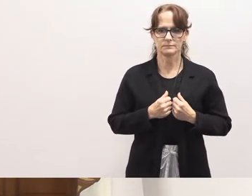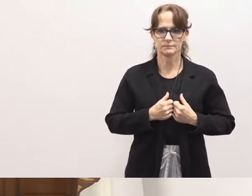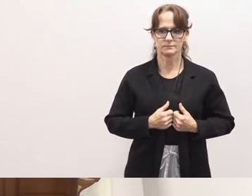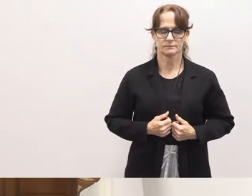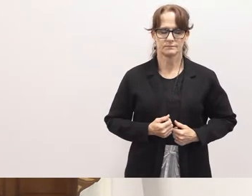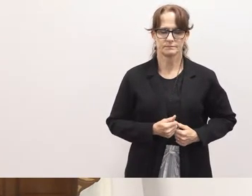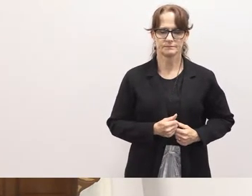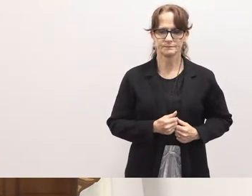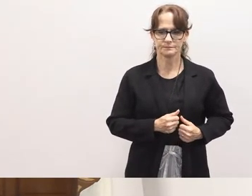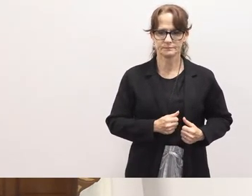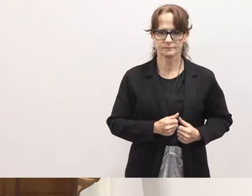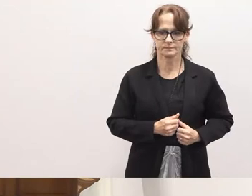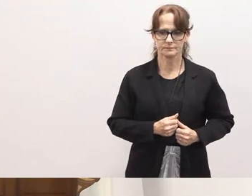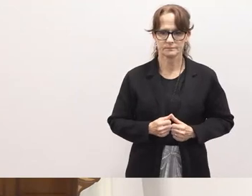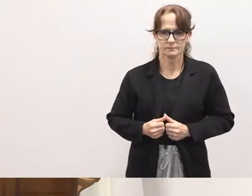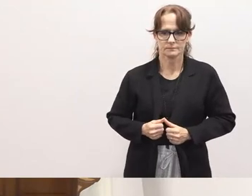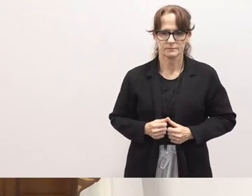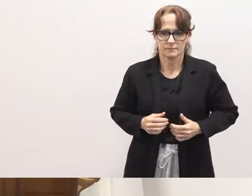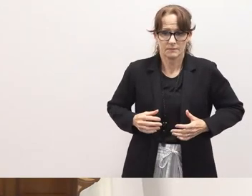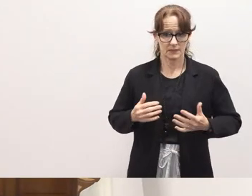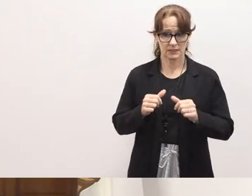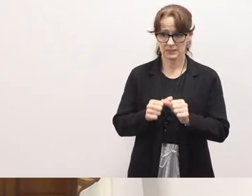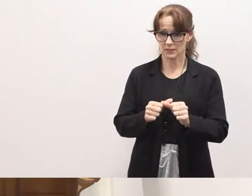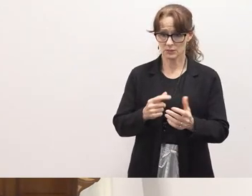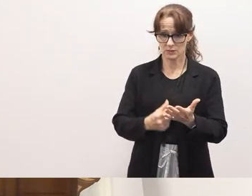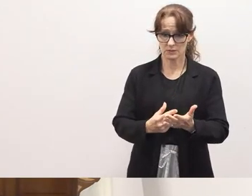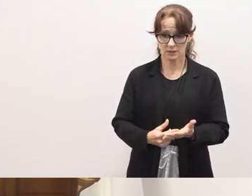And so any further discussion,